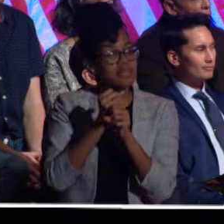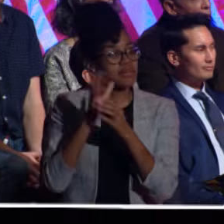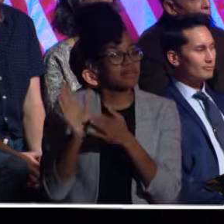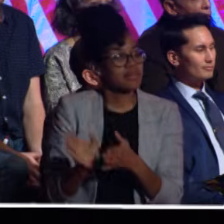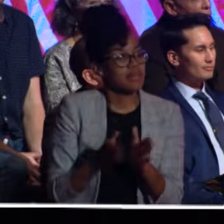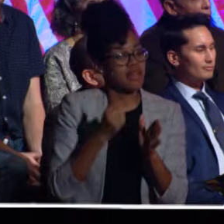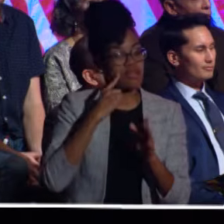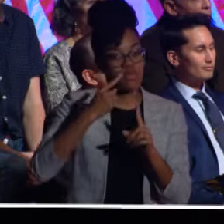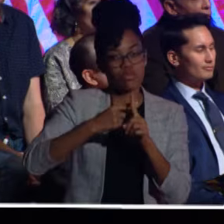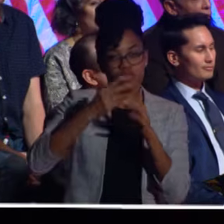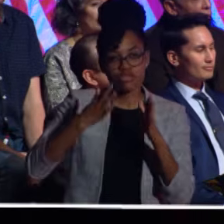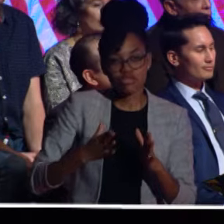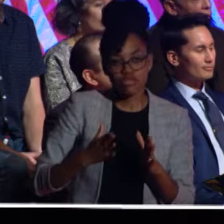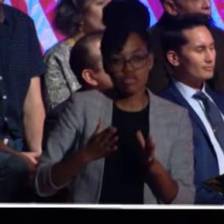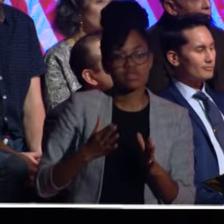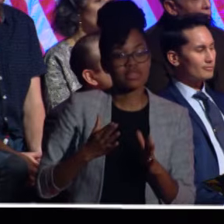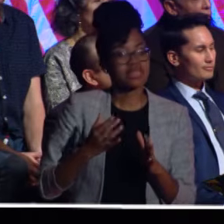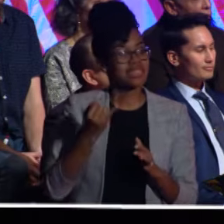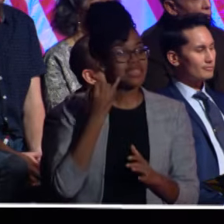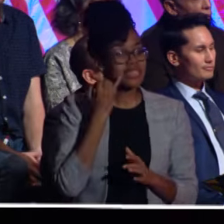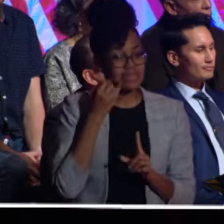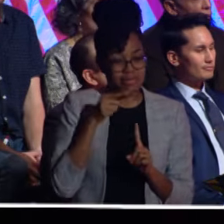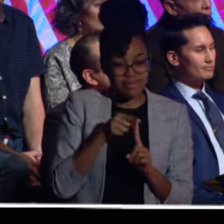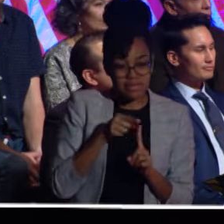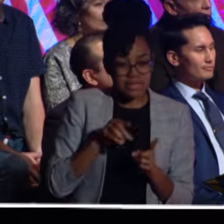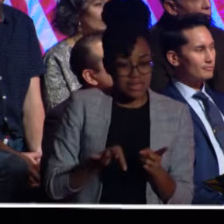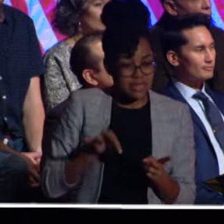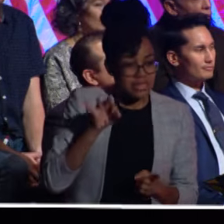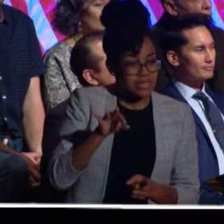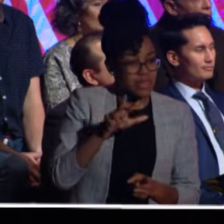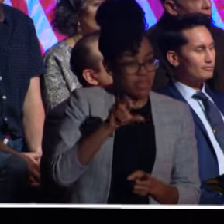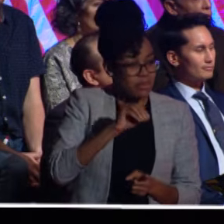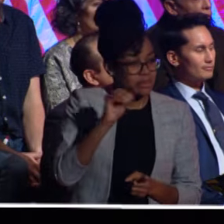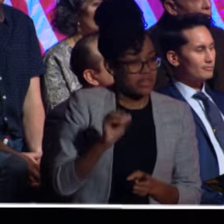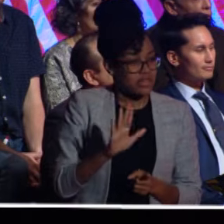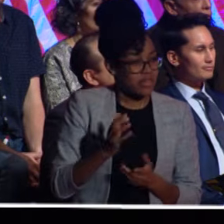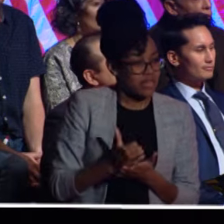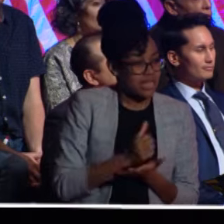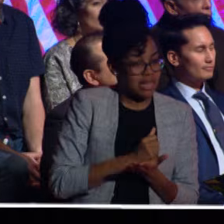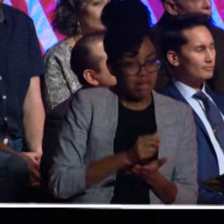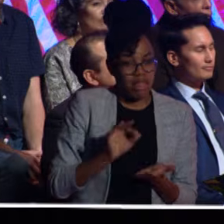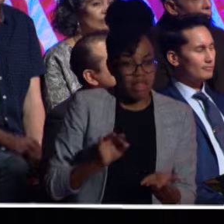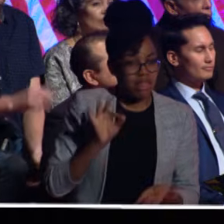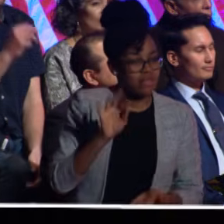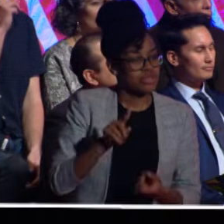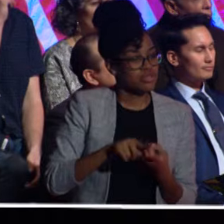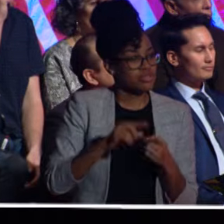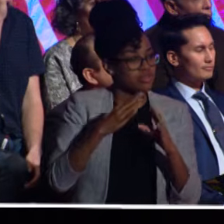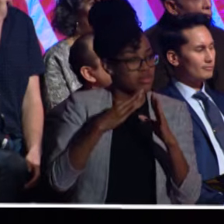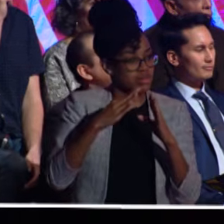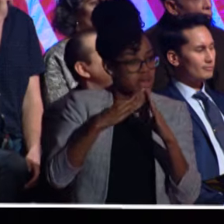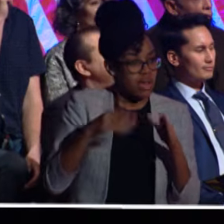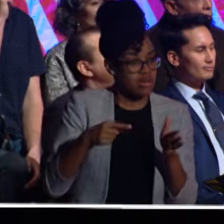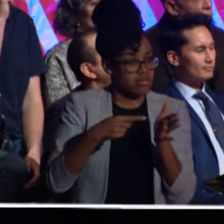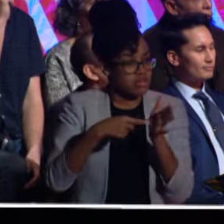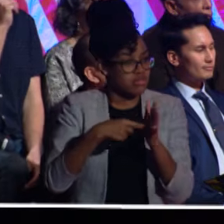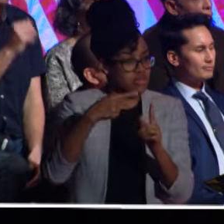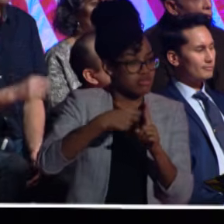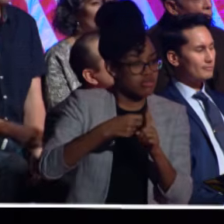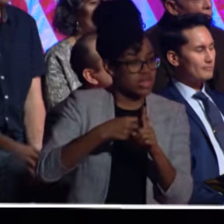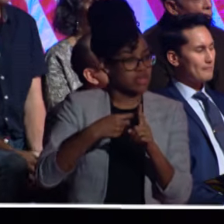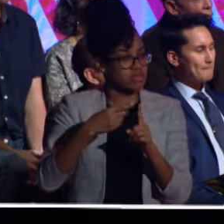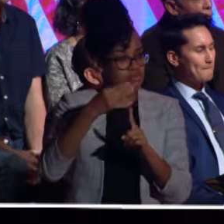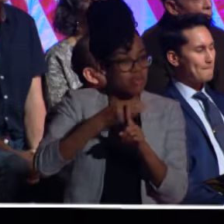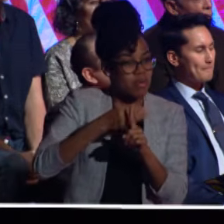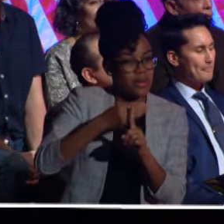than 30% of their income toward housing. And Senator Warren, who has a plan to use a down payment assistance program